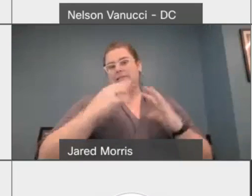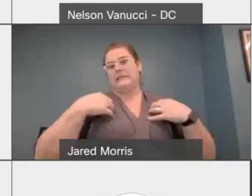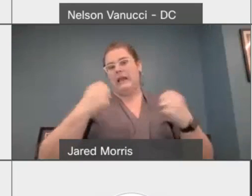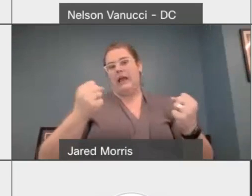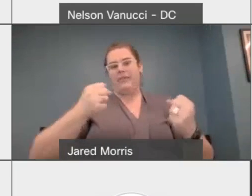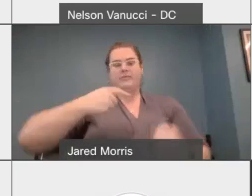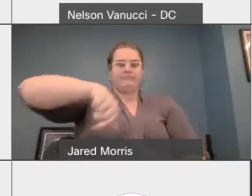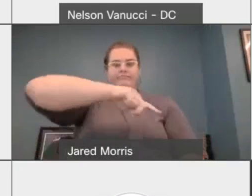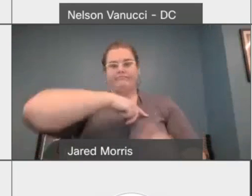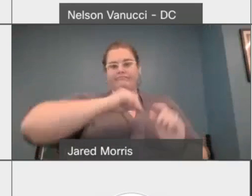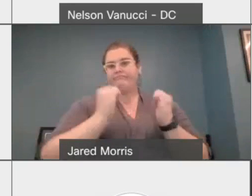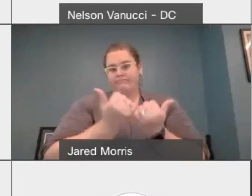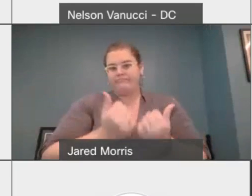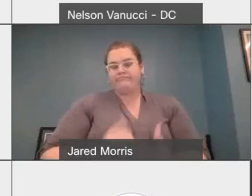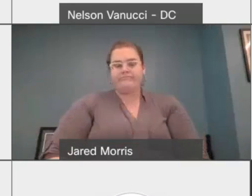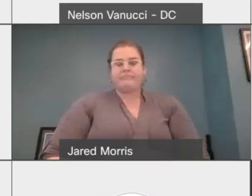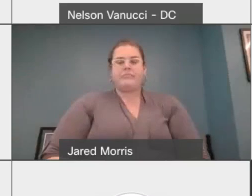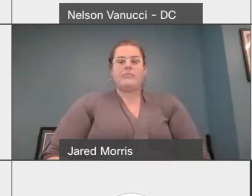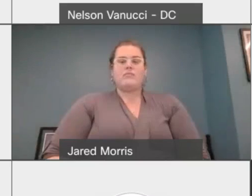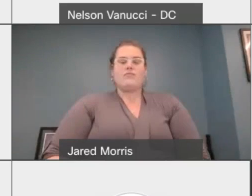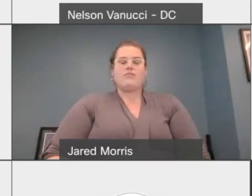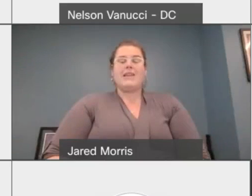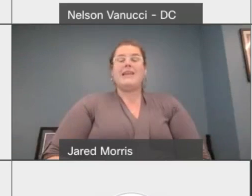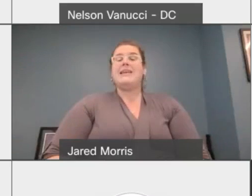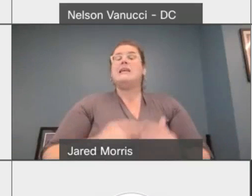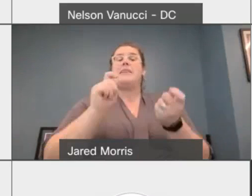brief. I won't go into too much detail